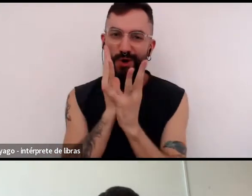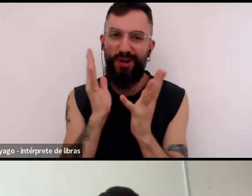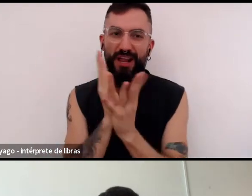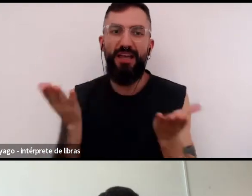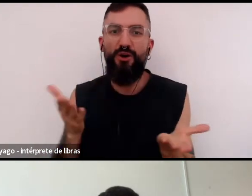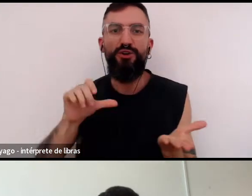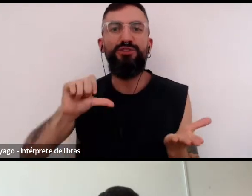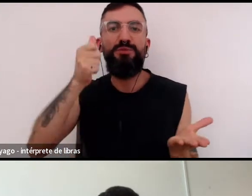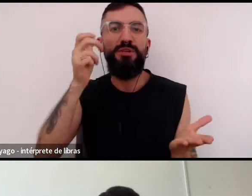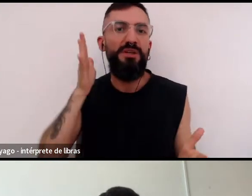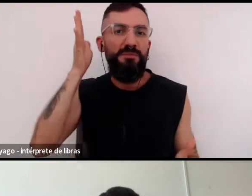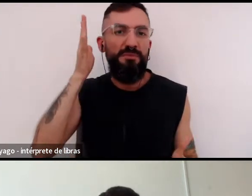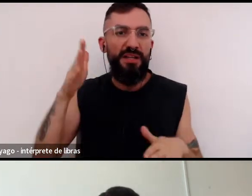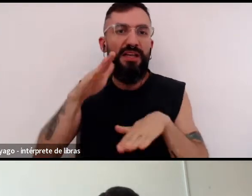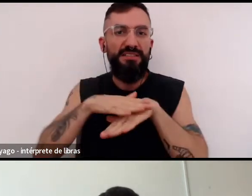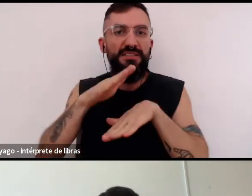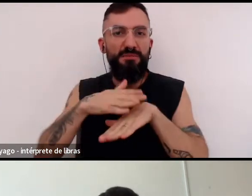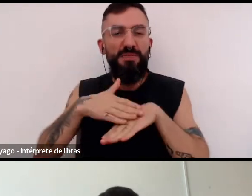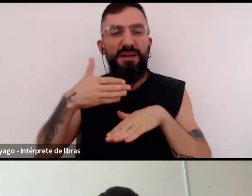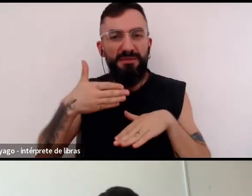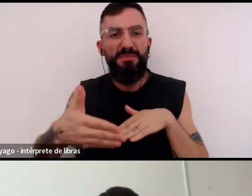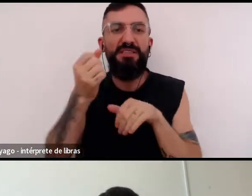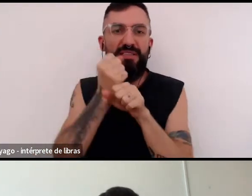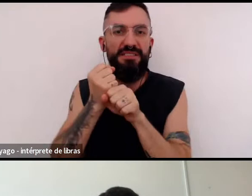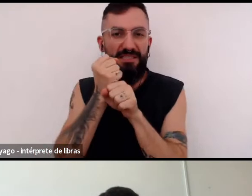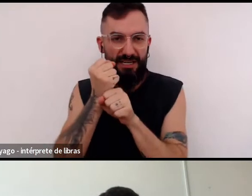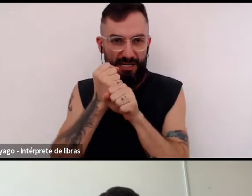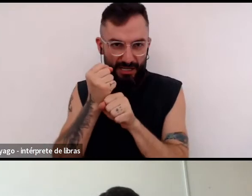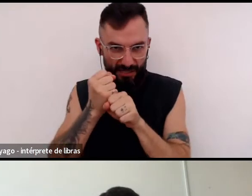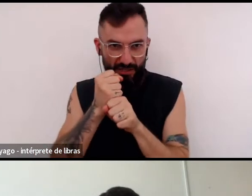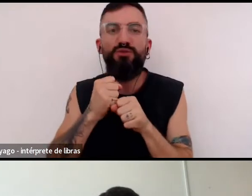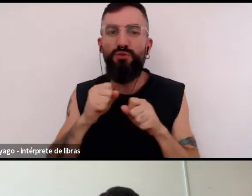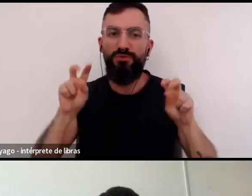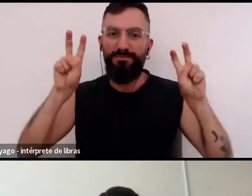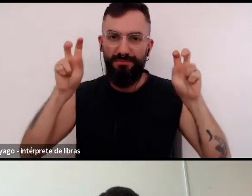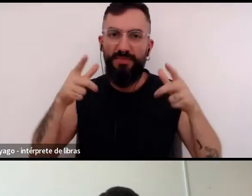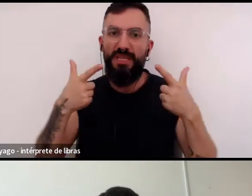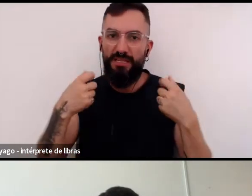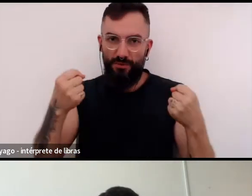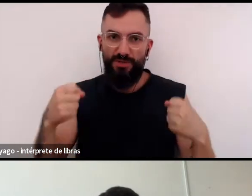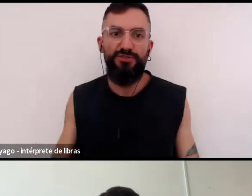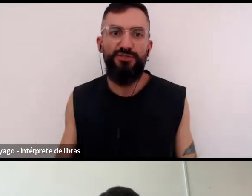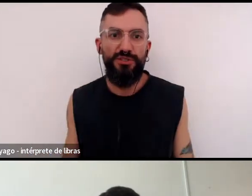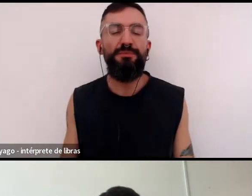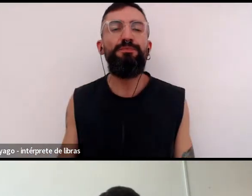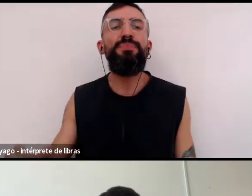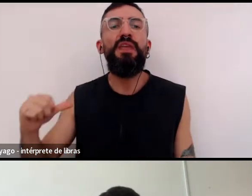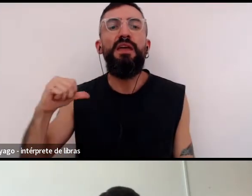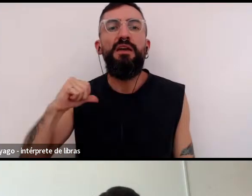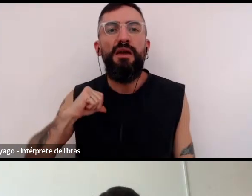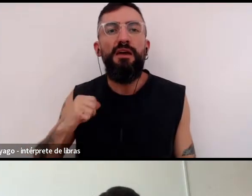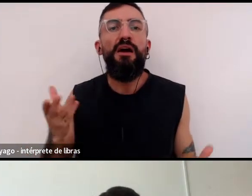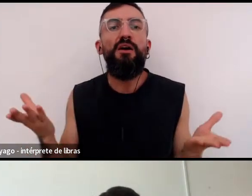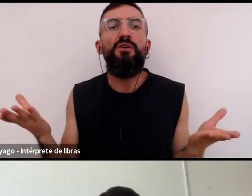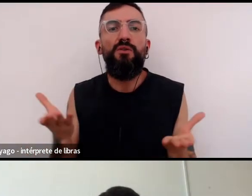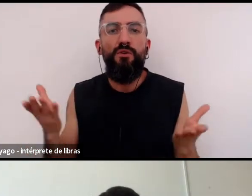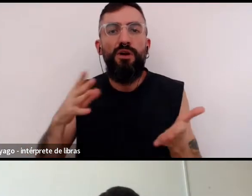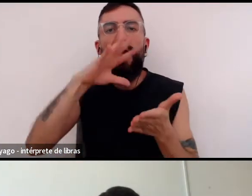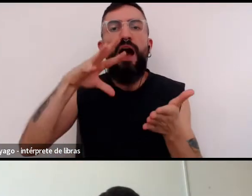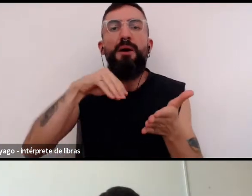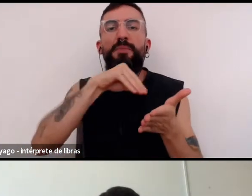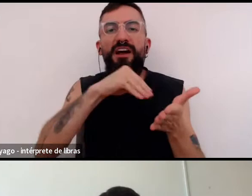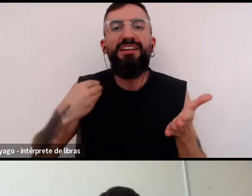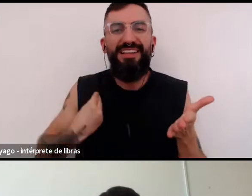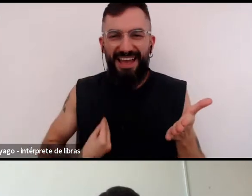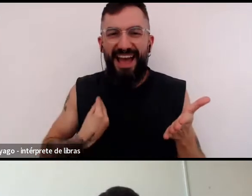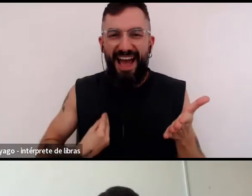lecture of Onomastics online this year, also part, as Adelaide mentioned, of ABRALIN Vivo. And